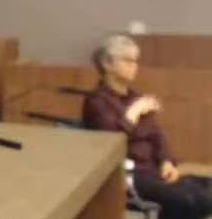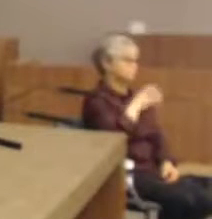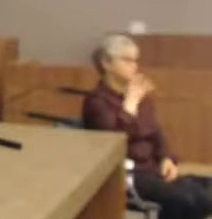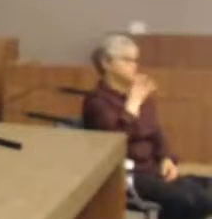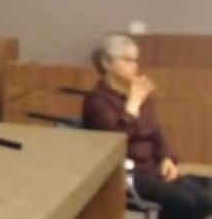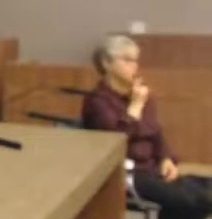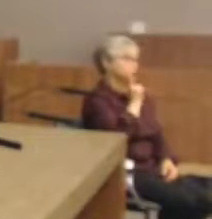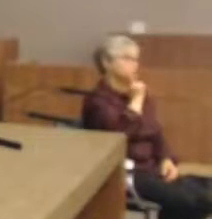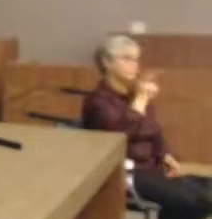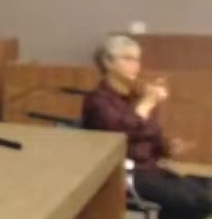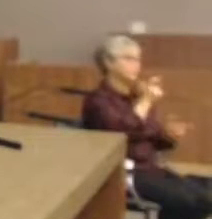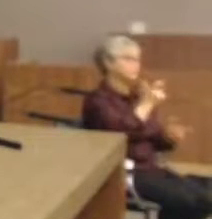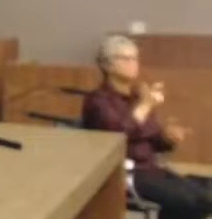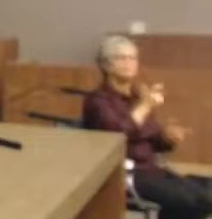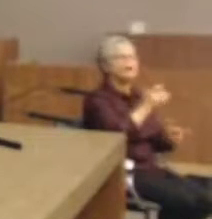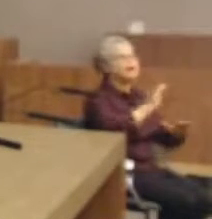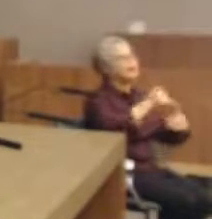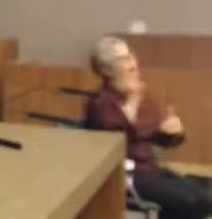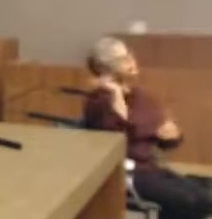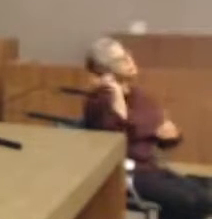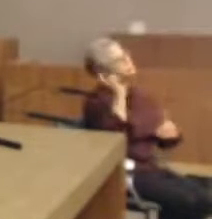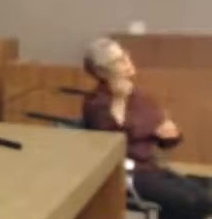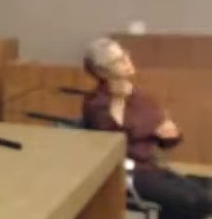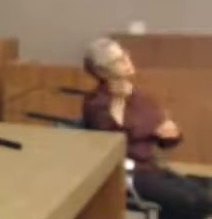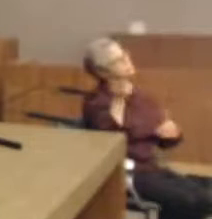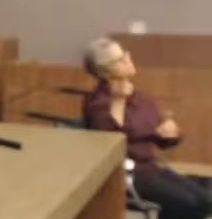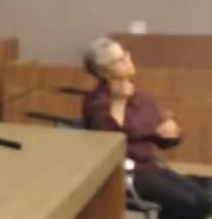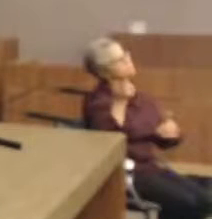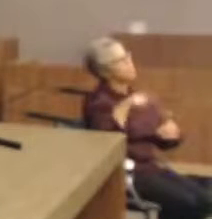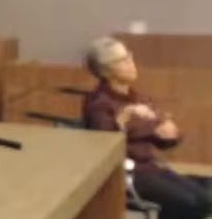Any questions about how this plays out in your job? Yes?